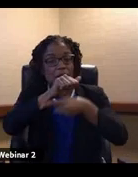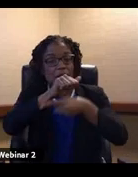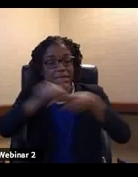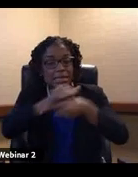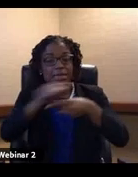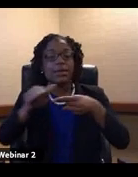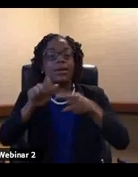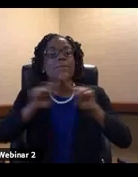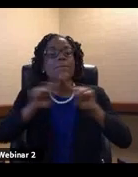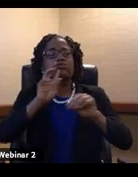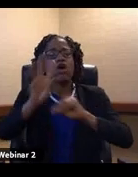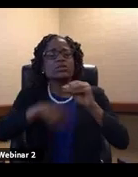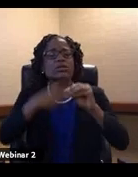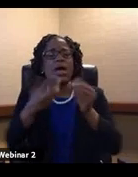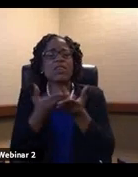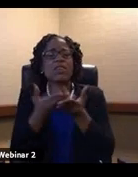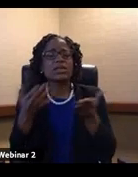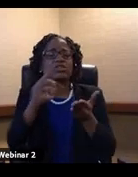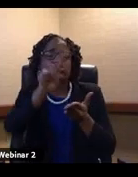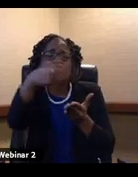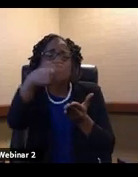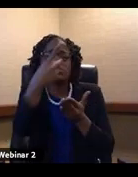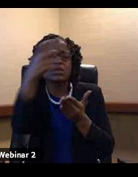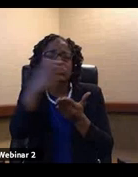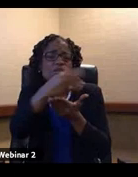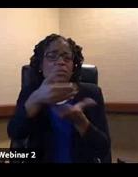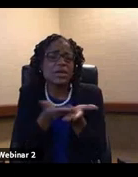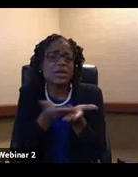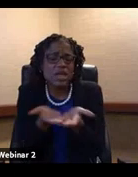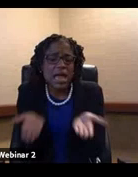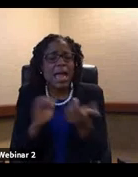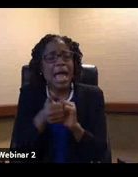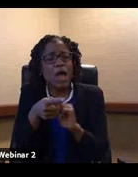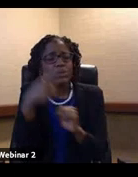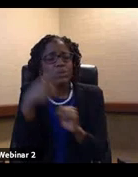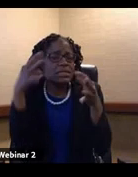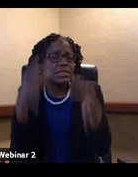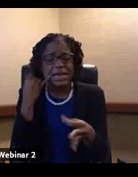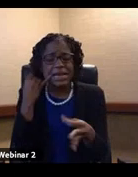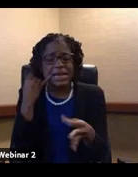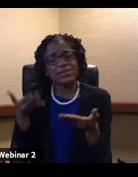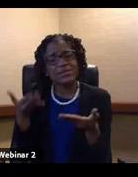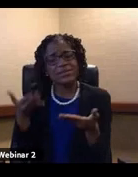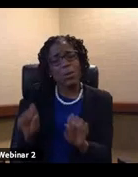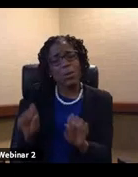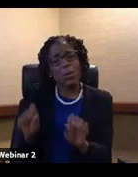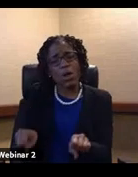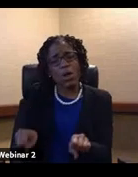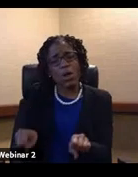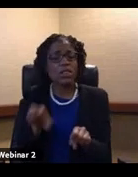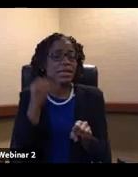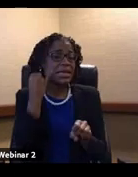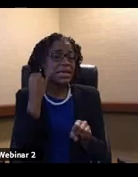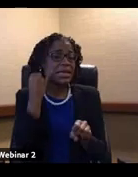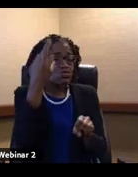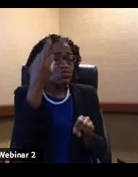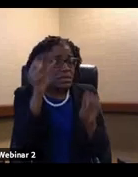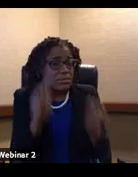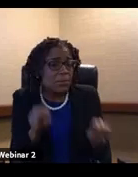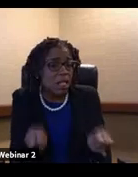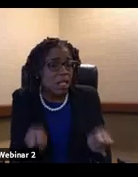about, just because you have a budget item, how do you understand if it's allowable, if it's reasonable, and goes over basically the rules and